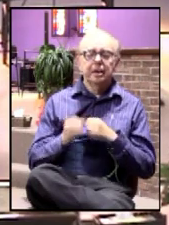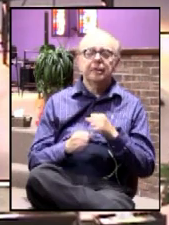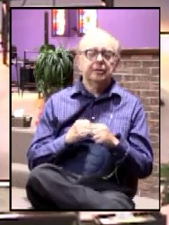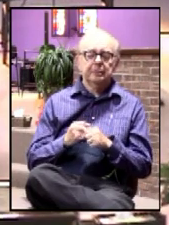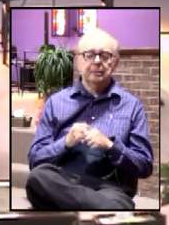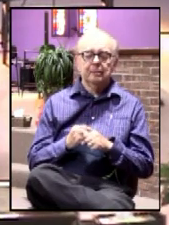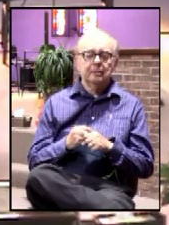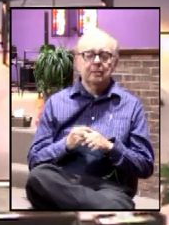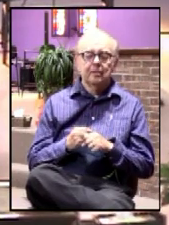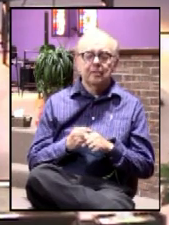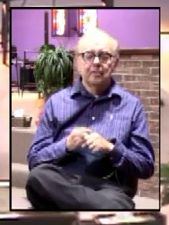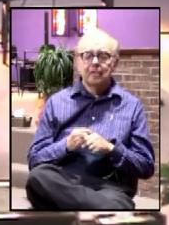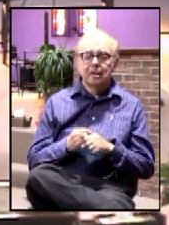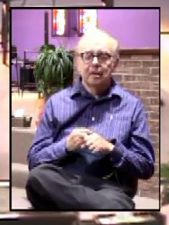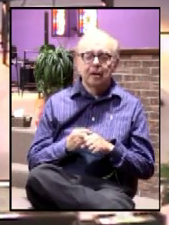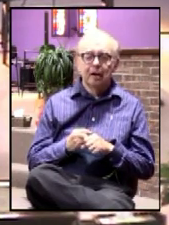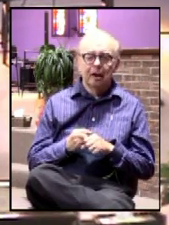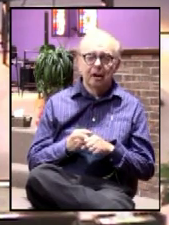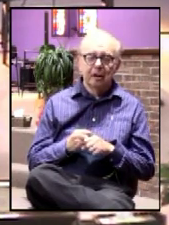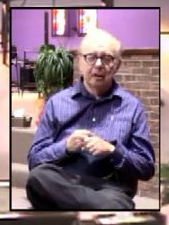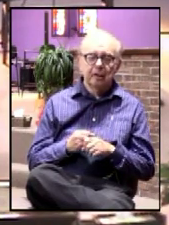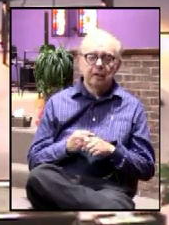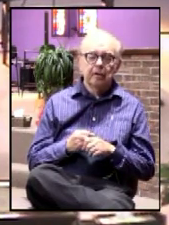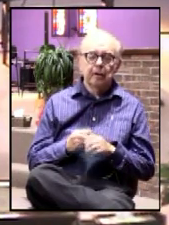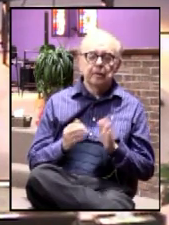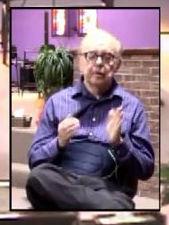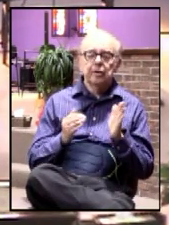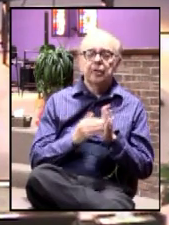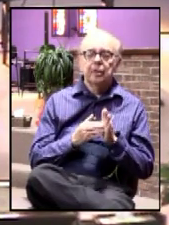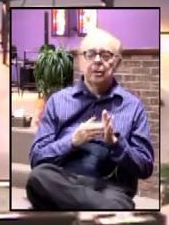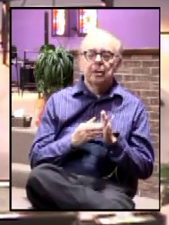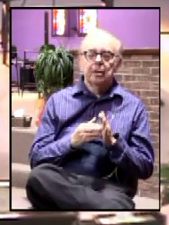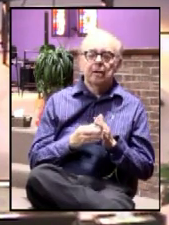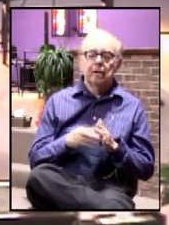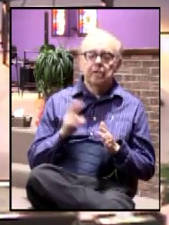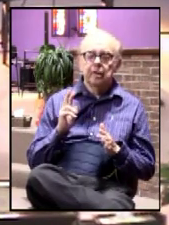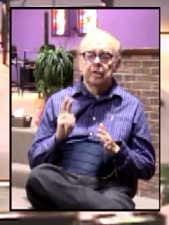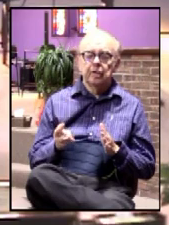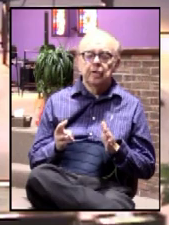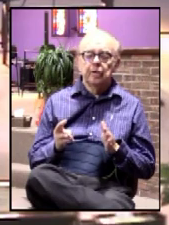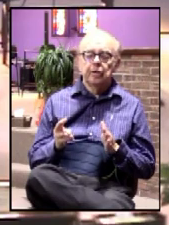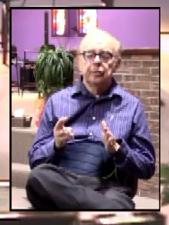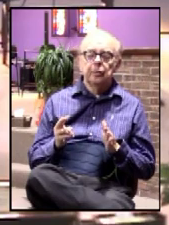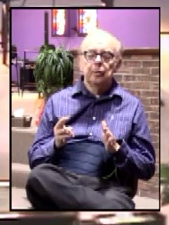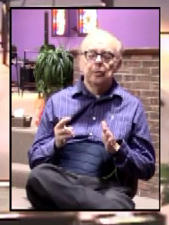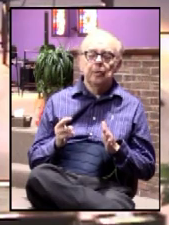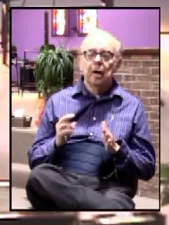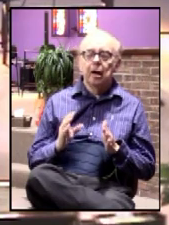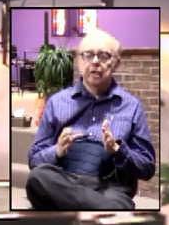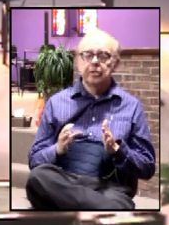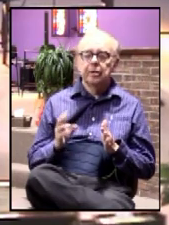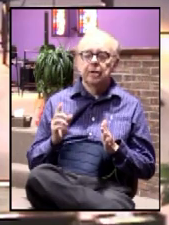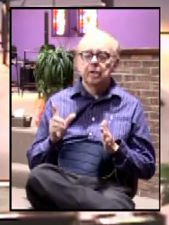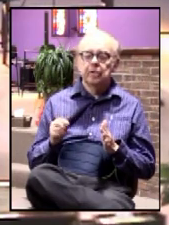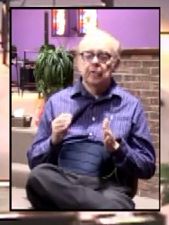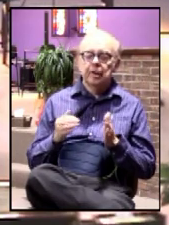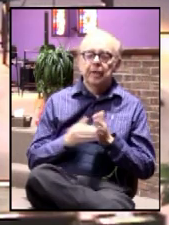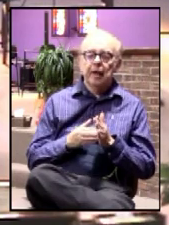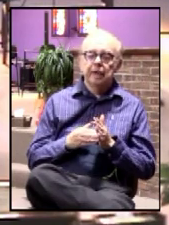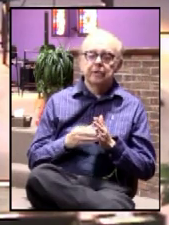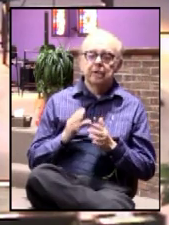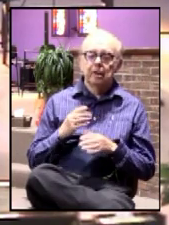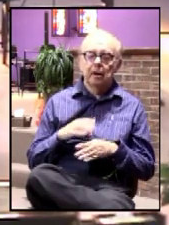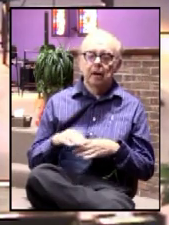many years, and they're suing the government for $220,000. And they're saying,